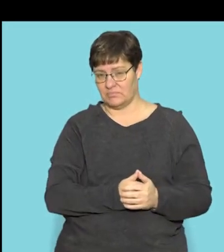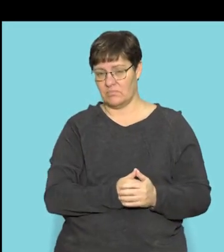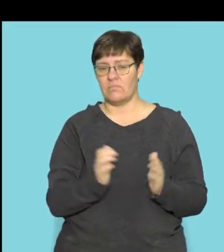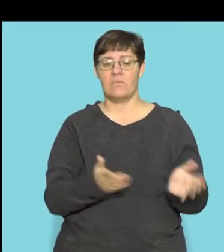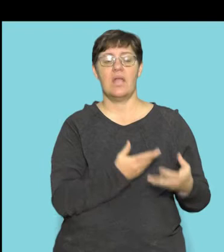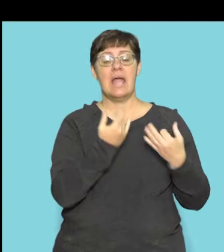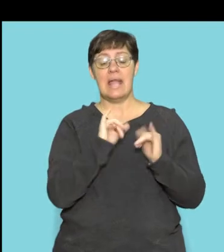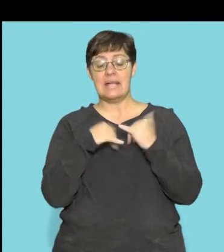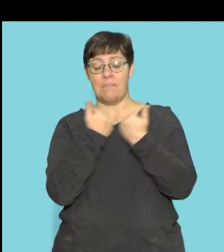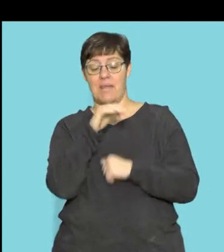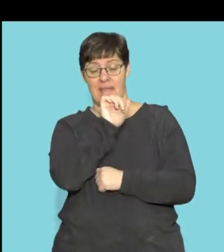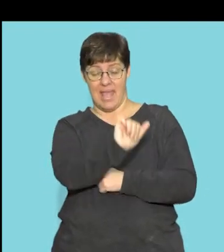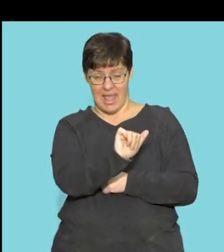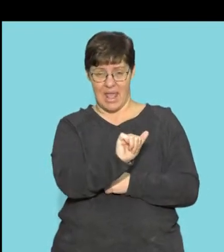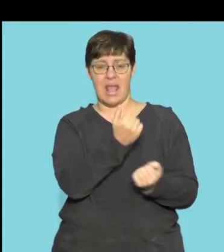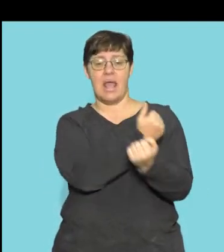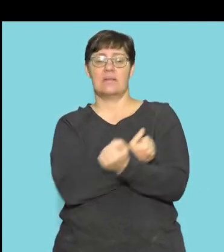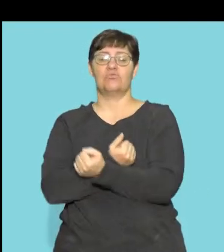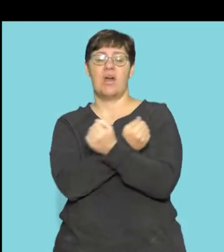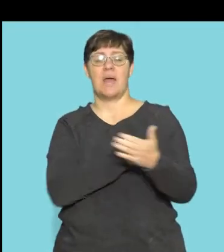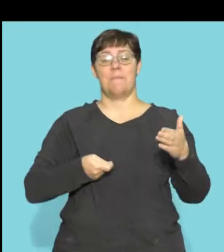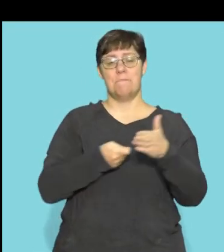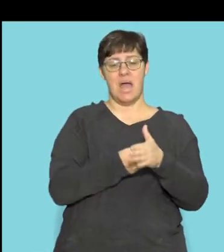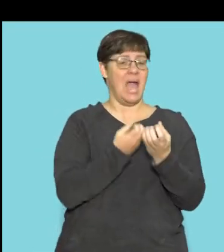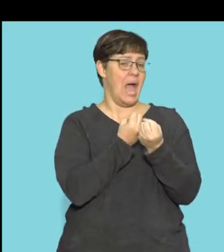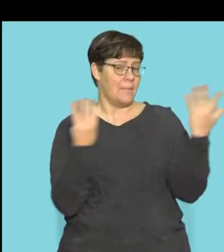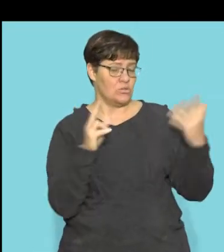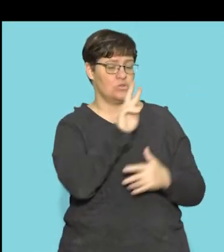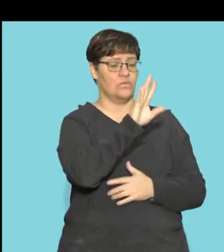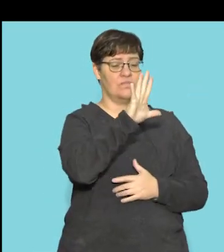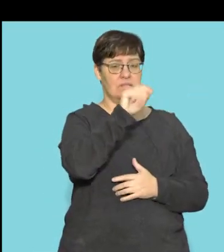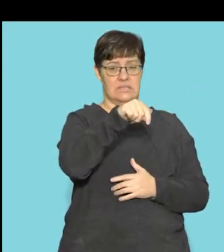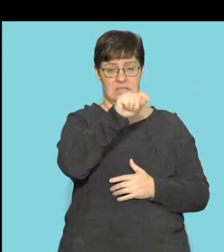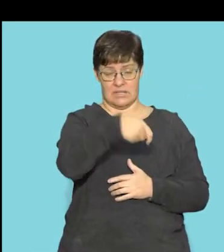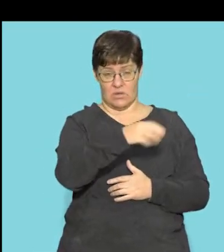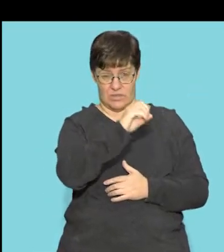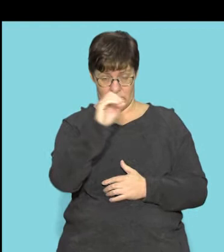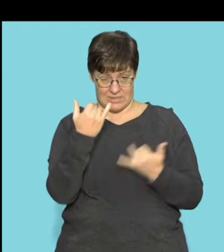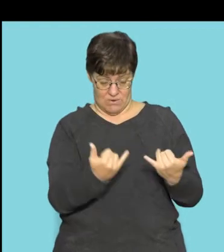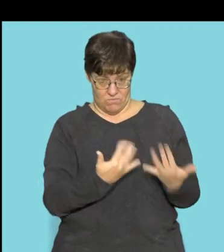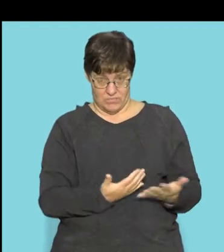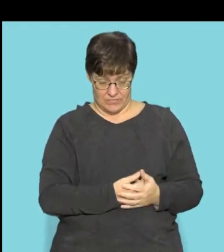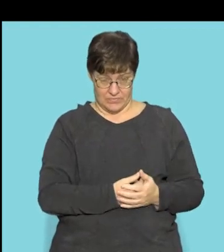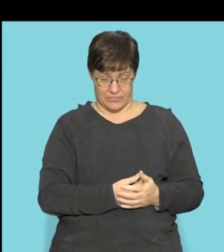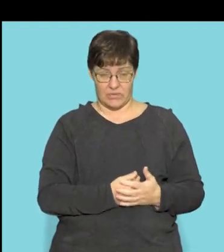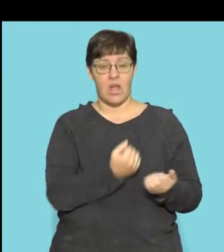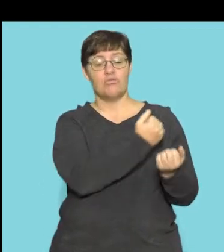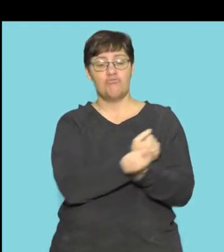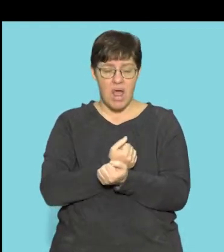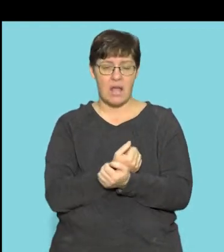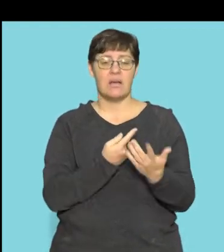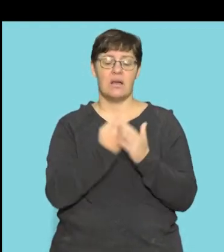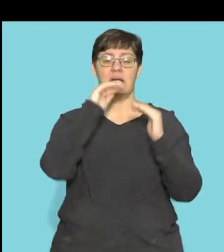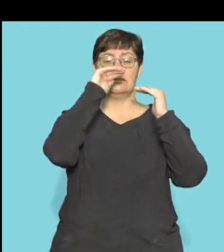Now, Company A purchases a truck for $250,000 now, right? The truck